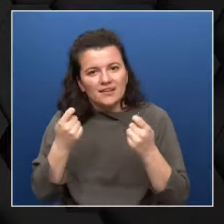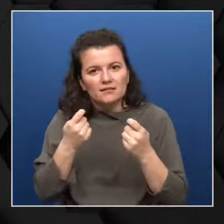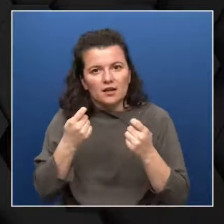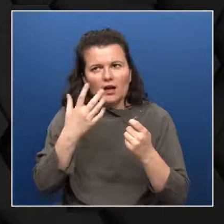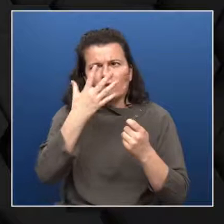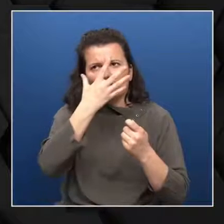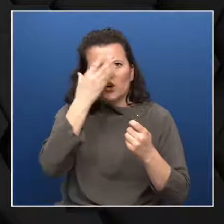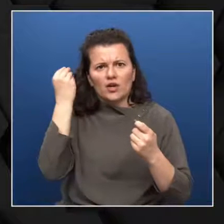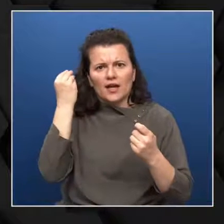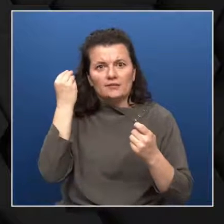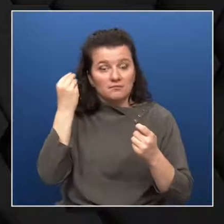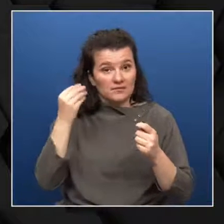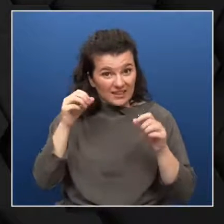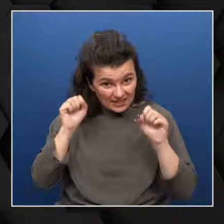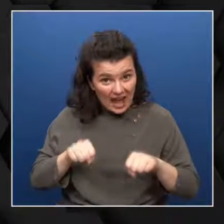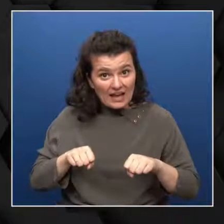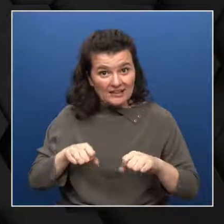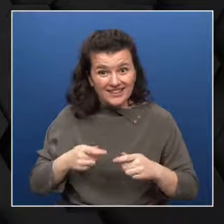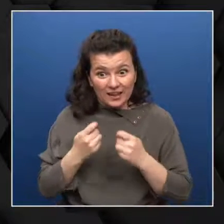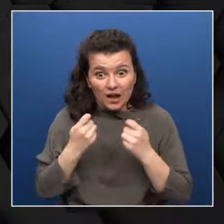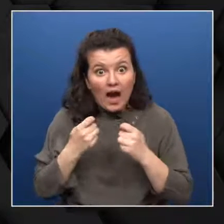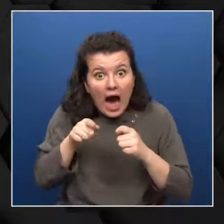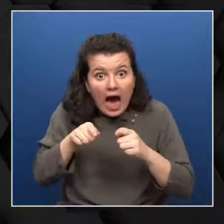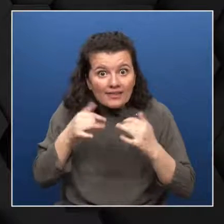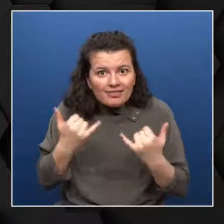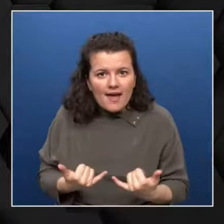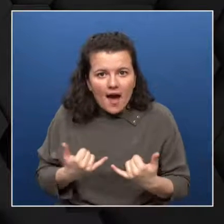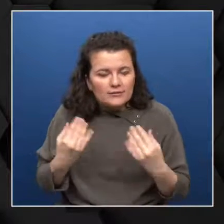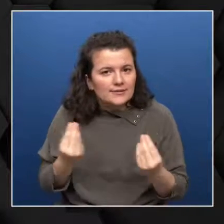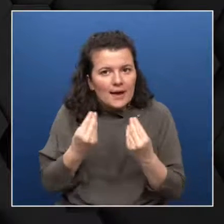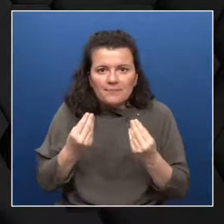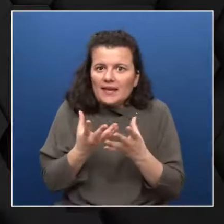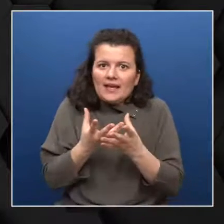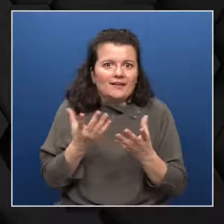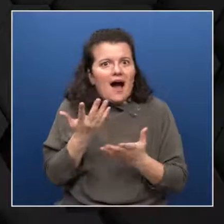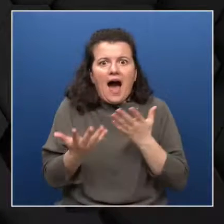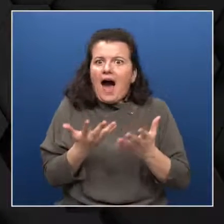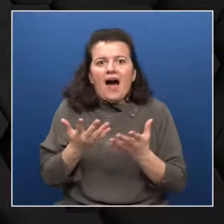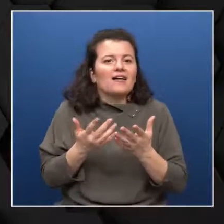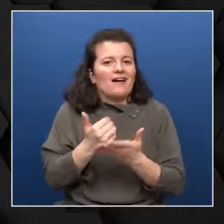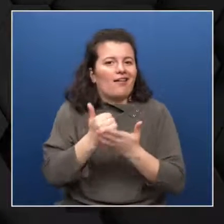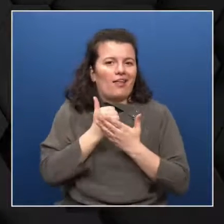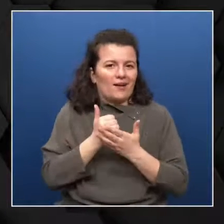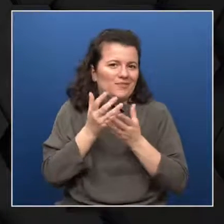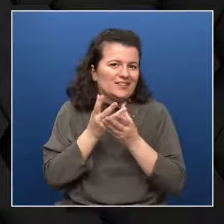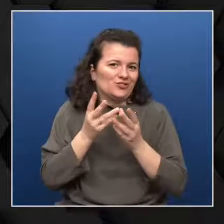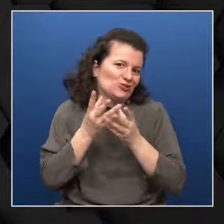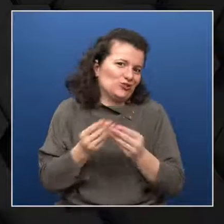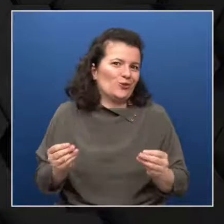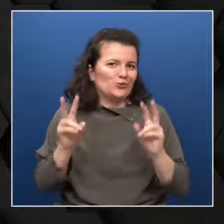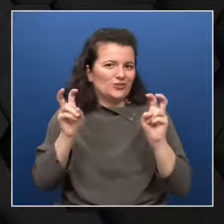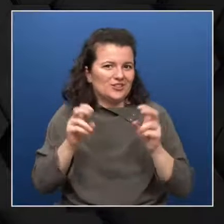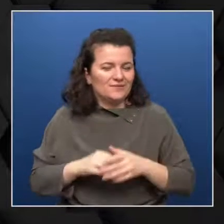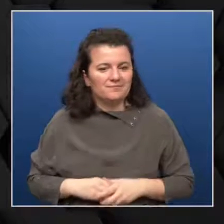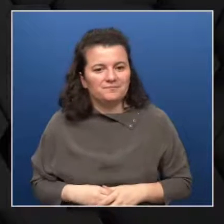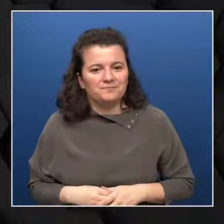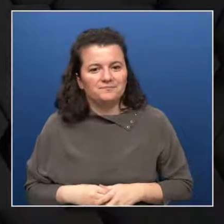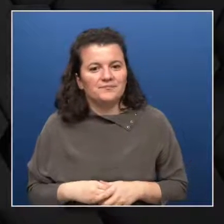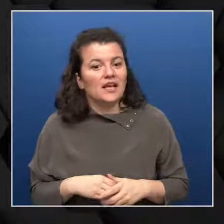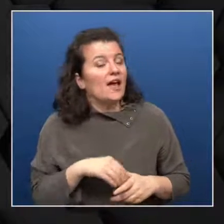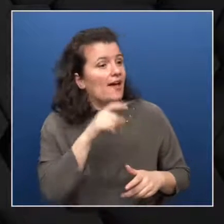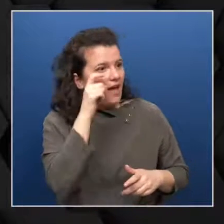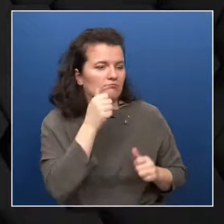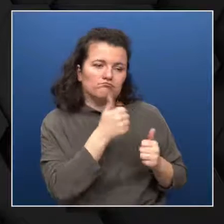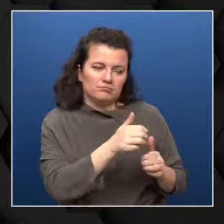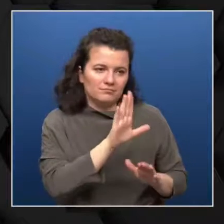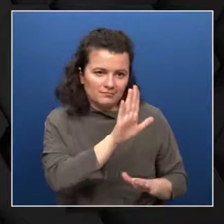day? So first of all, well done, Hank. So what you can do also is you can add Immersive Reader